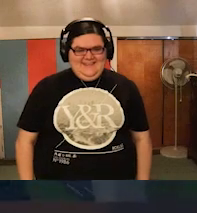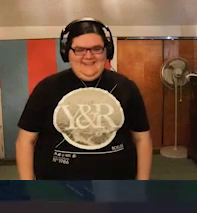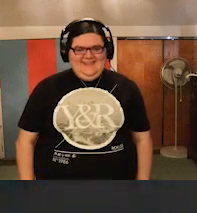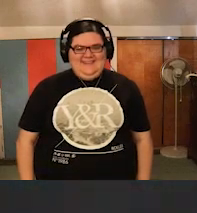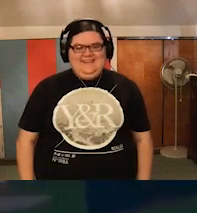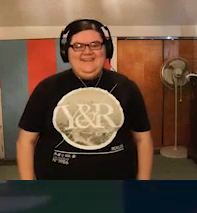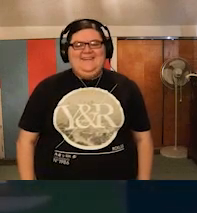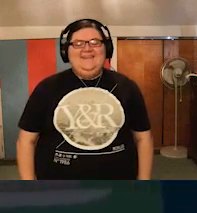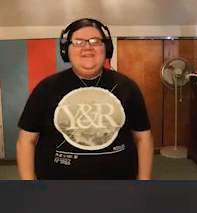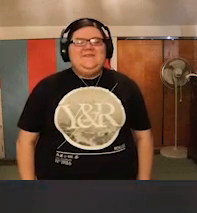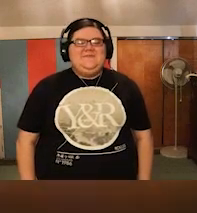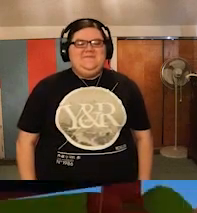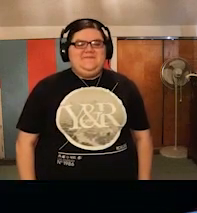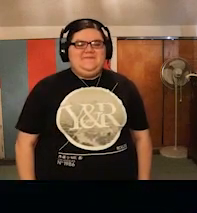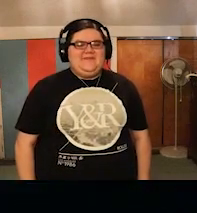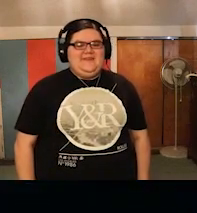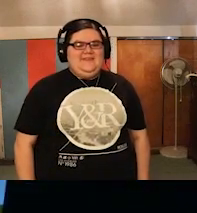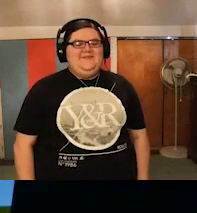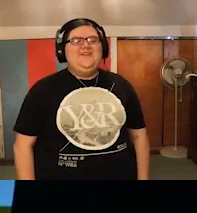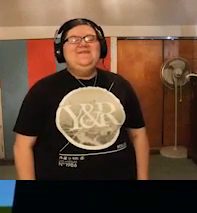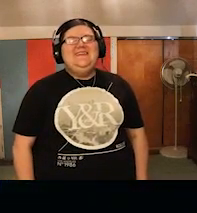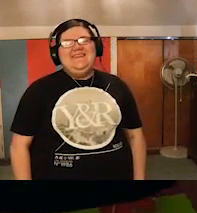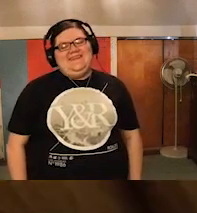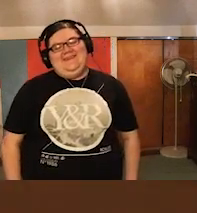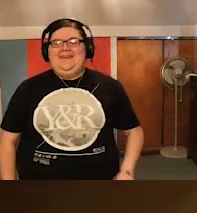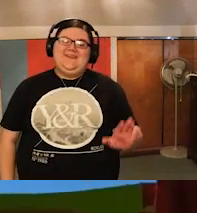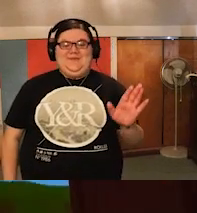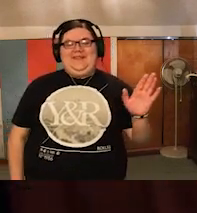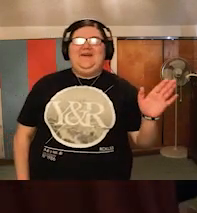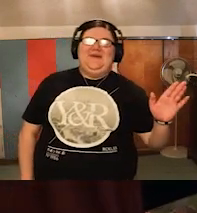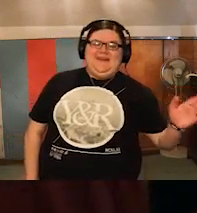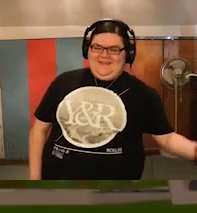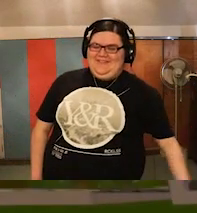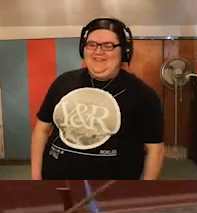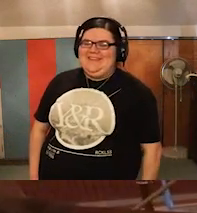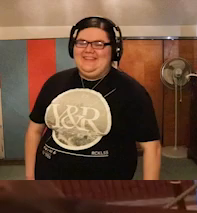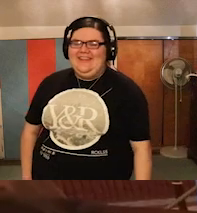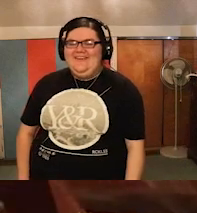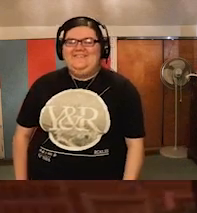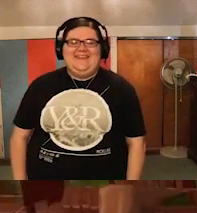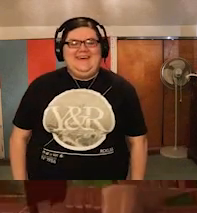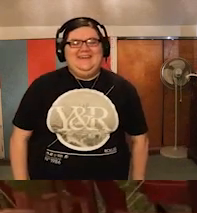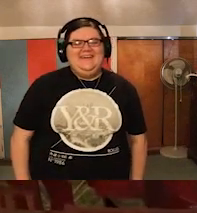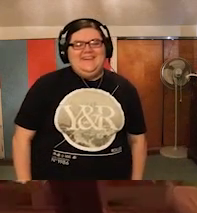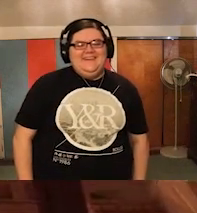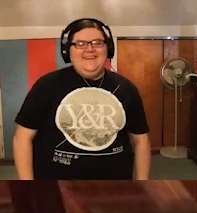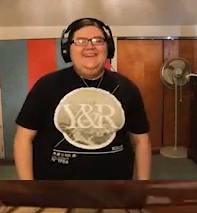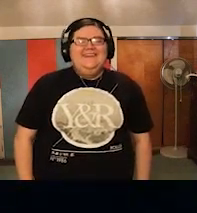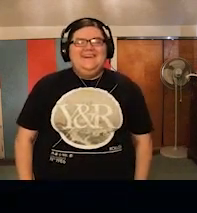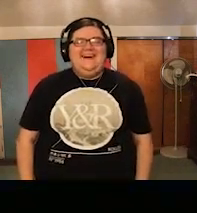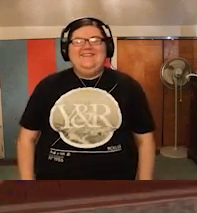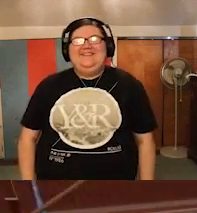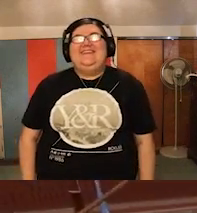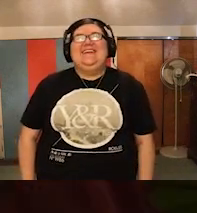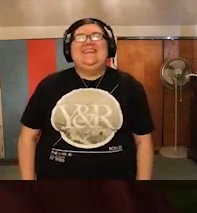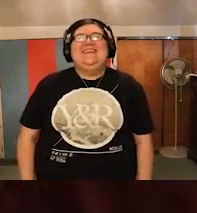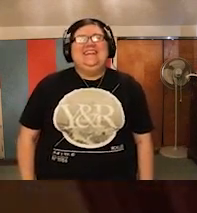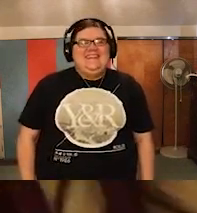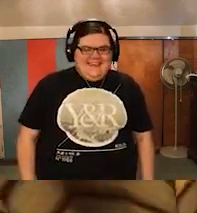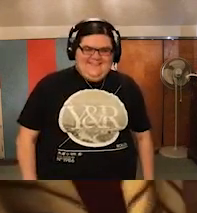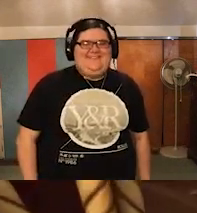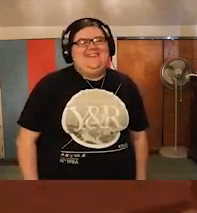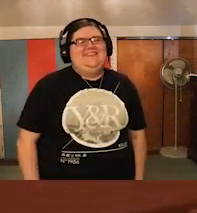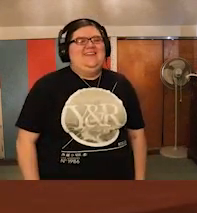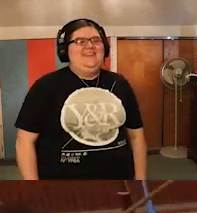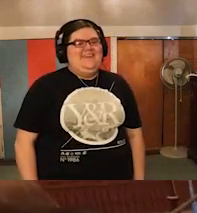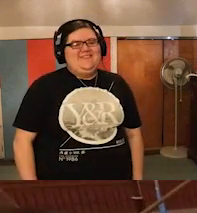No, where is Toby? Oh, shit. What do you mean? He could bring that back because I freaking loved that. Oh, I freaking loved